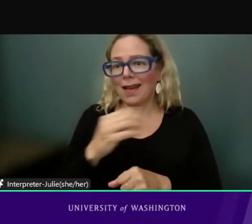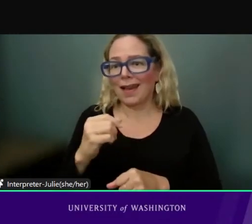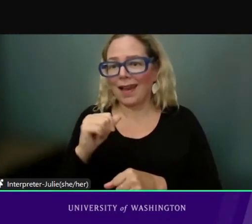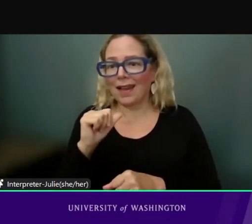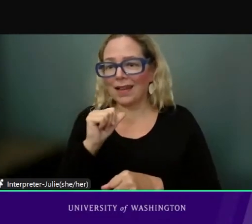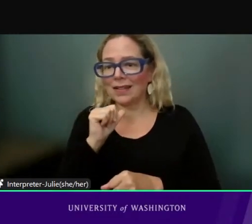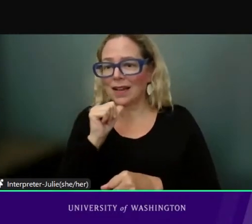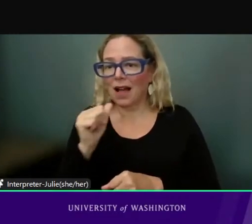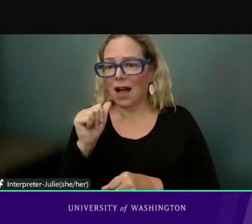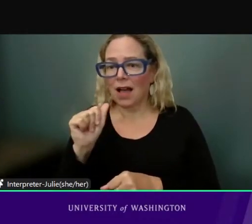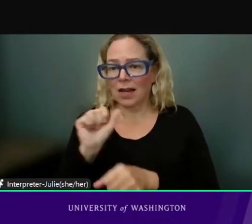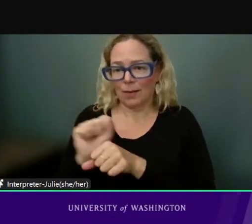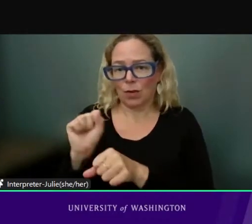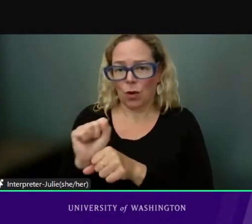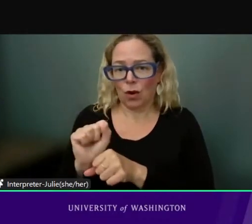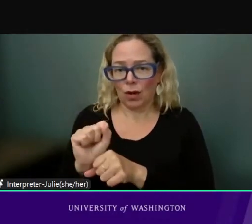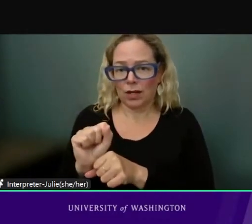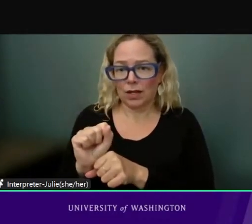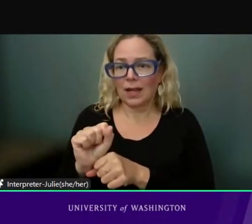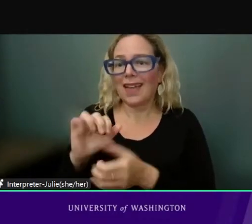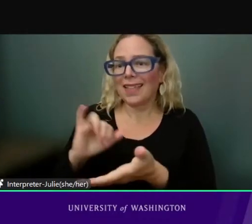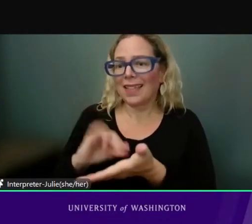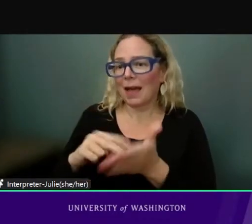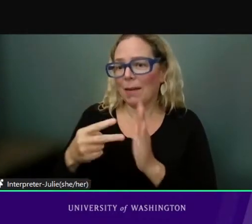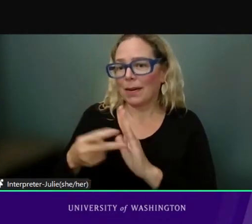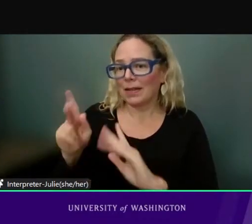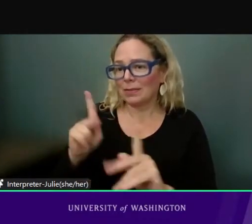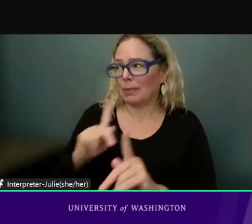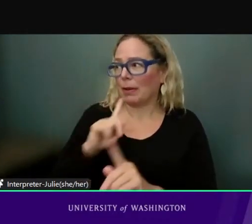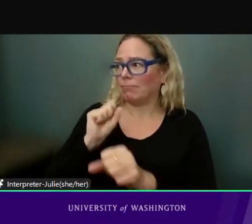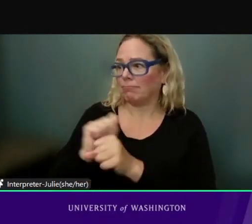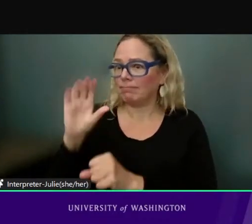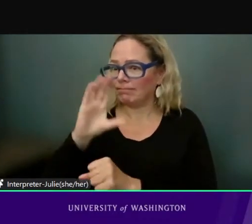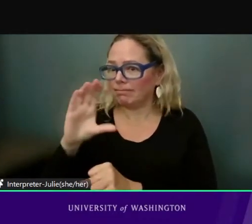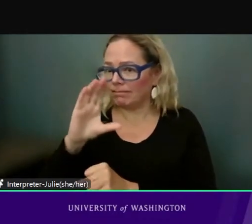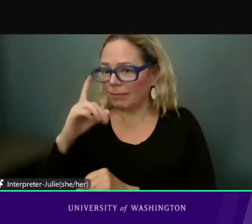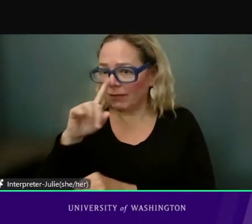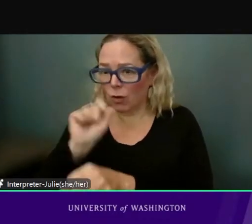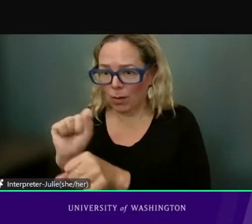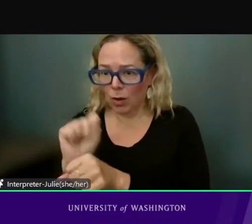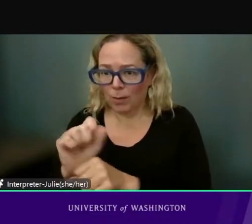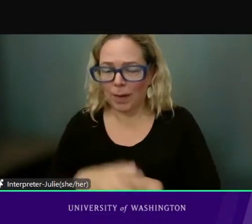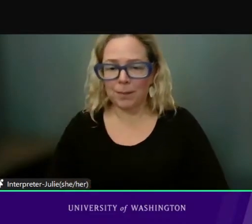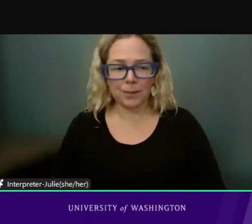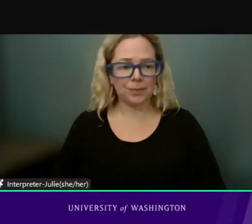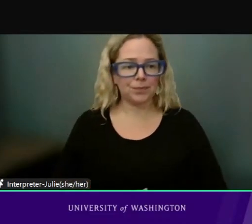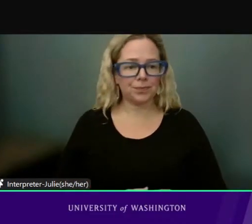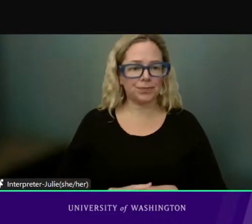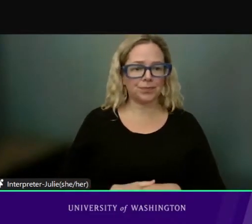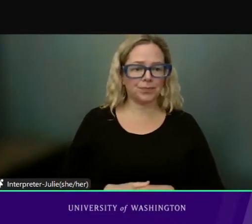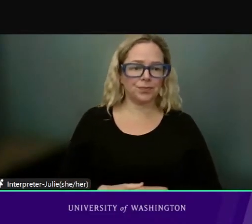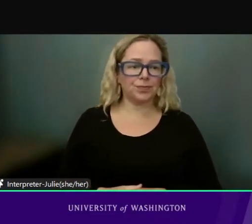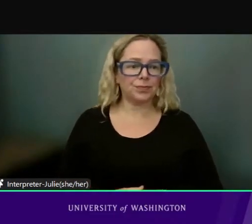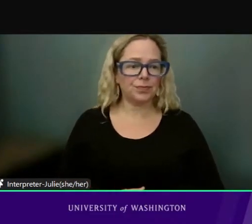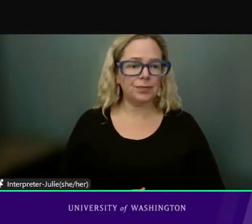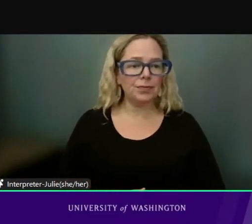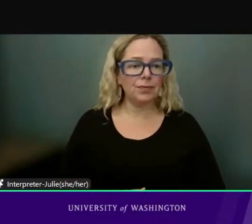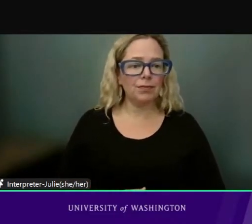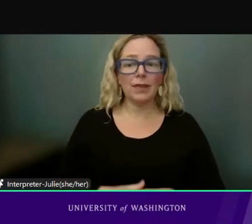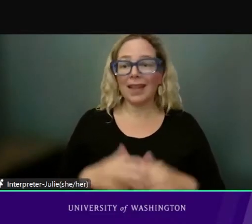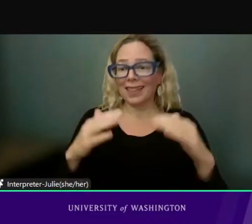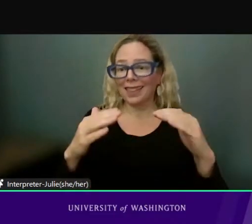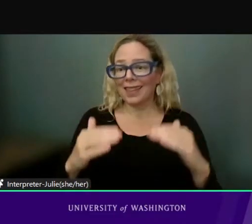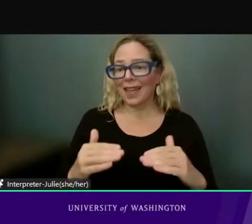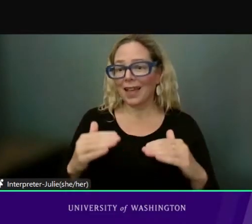as people actively looking for employment. And then we had close to 160,000